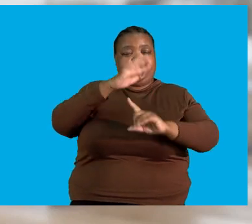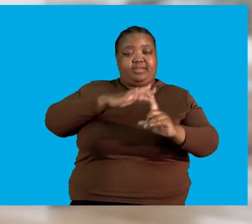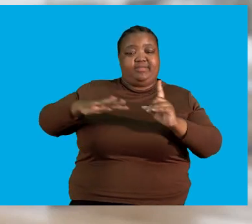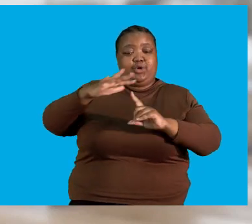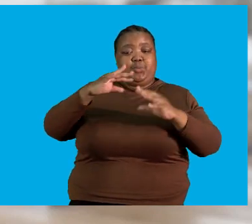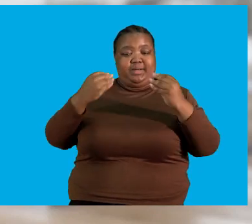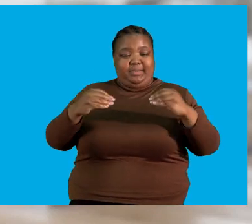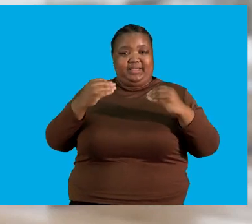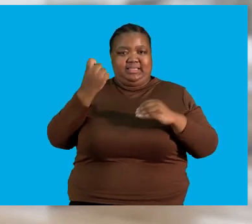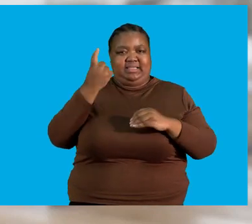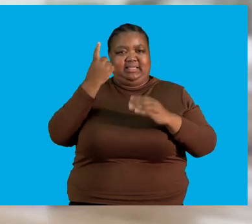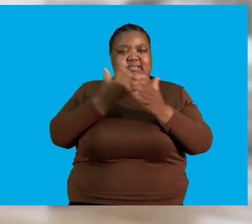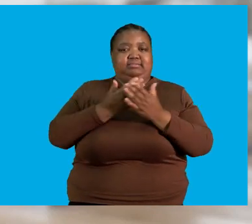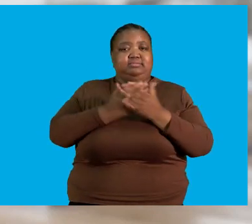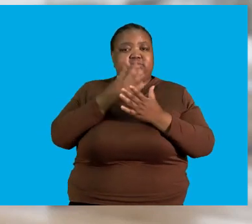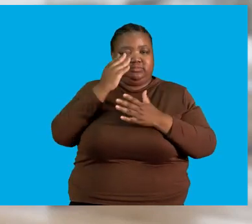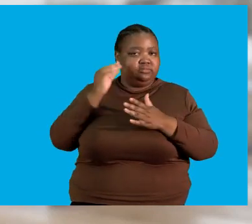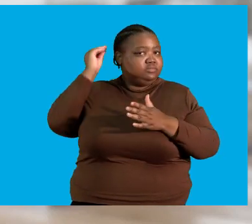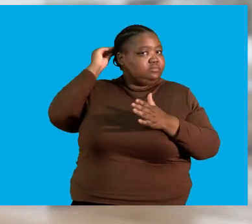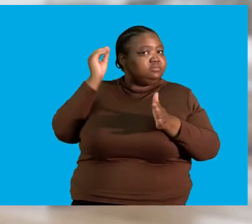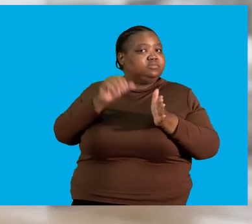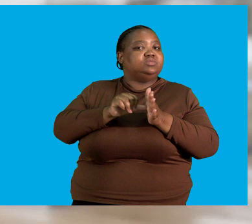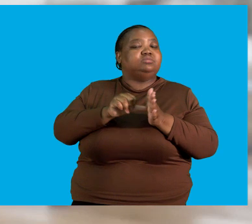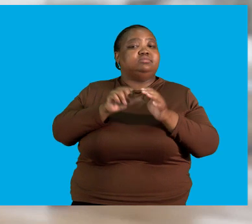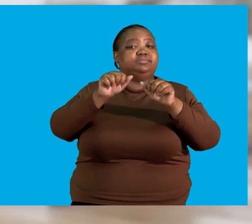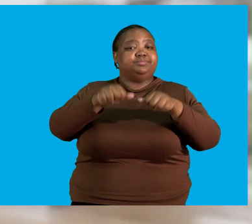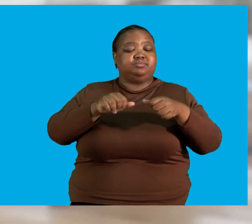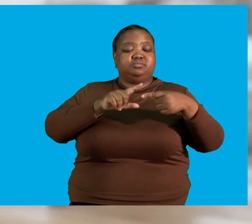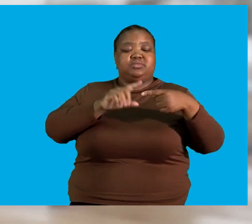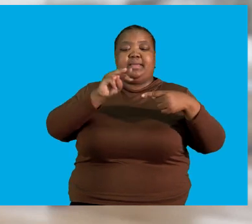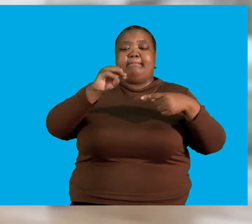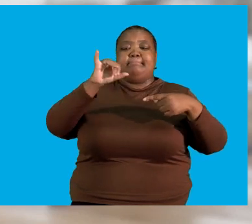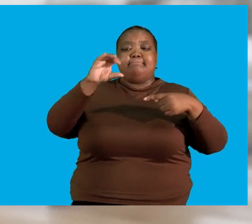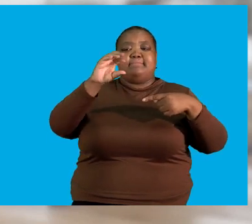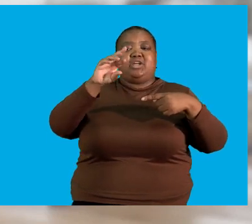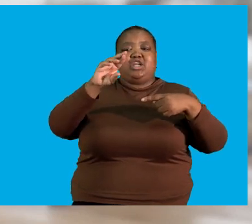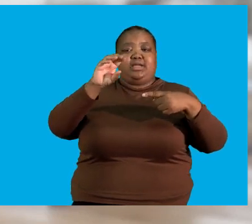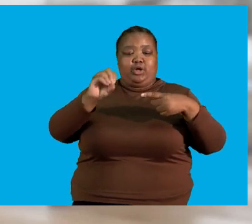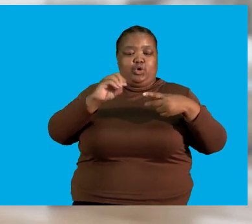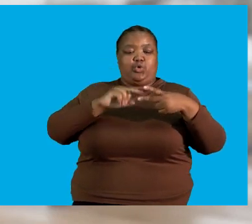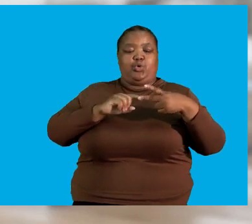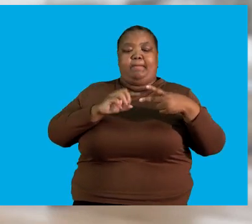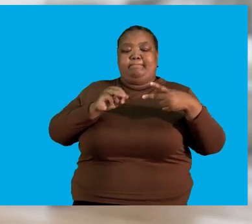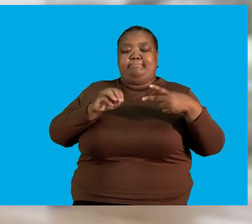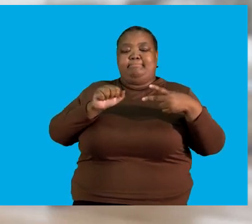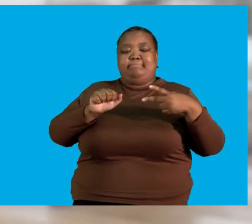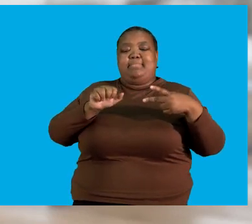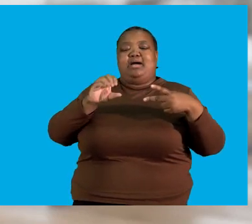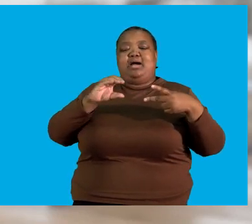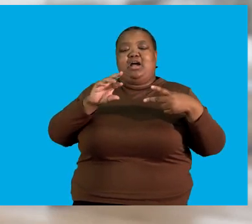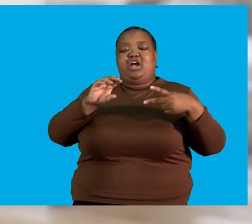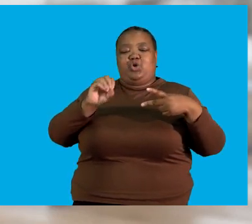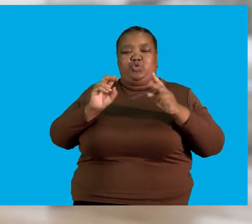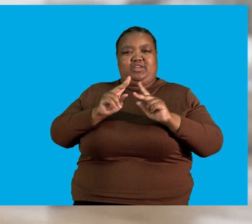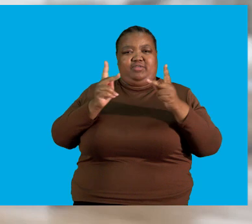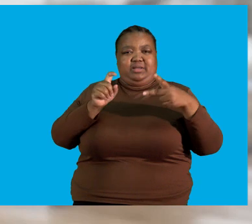environments that exist in businesses. Now, very important to note is that you must be able to differentiate the micro from